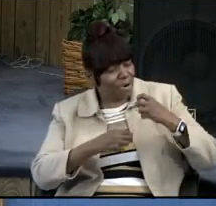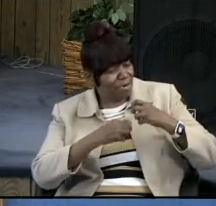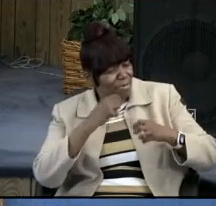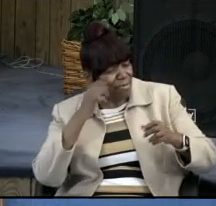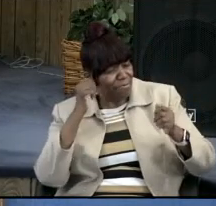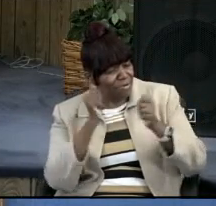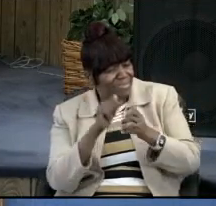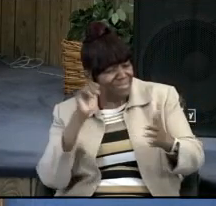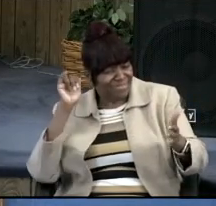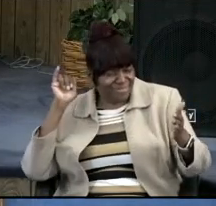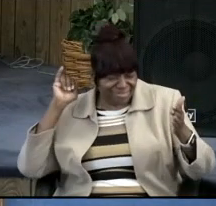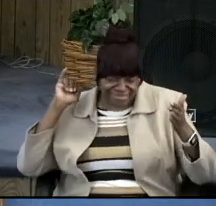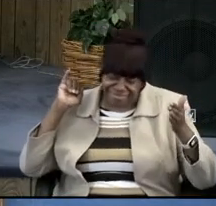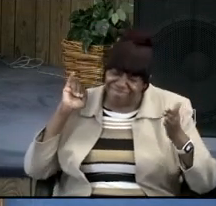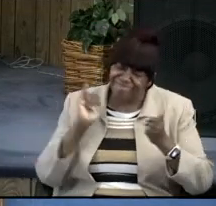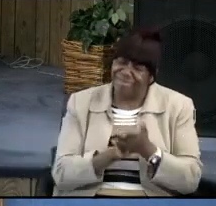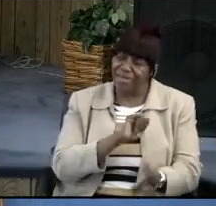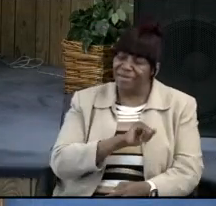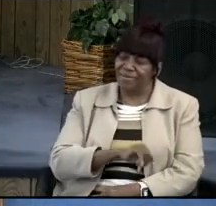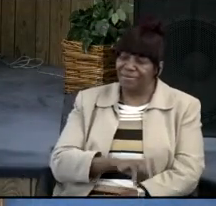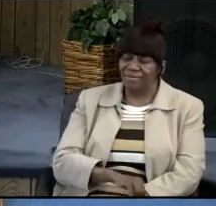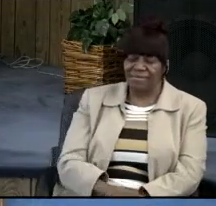that?